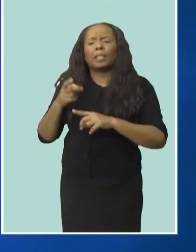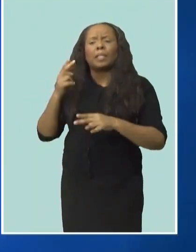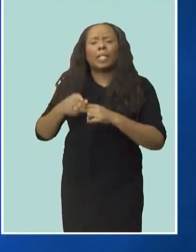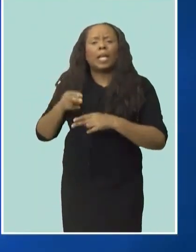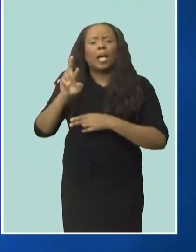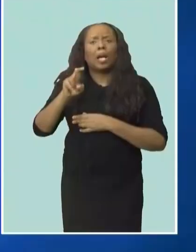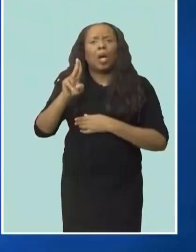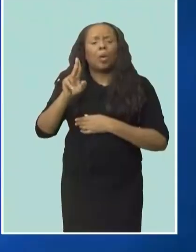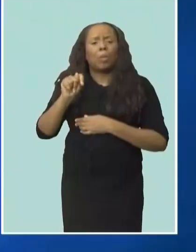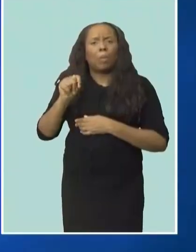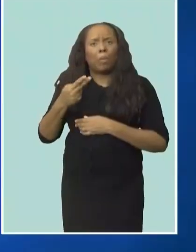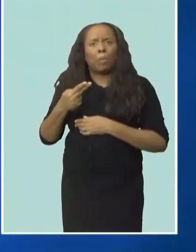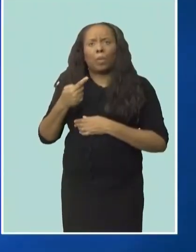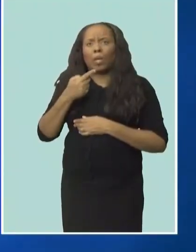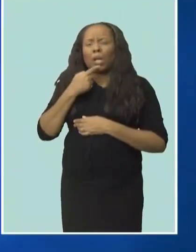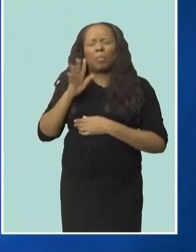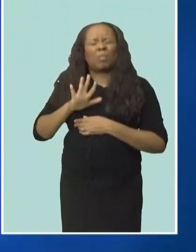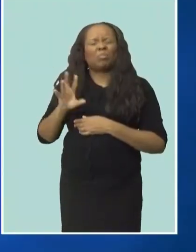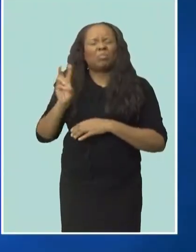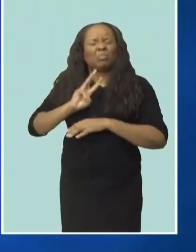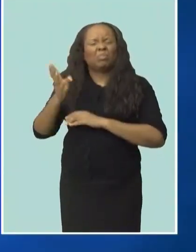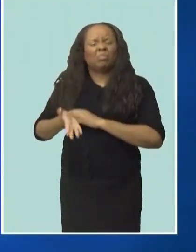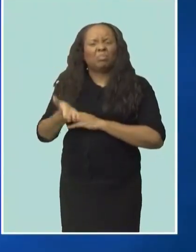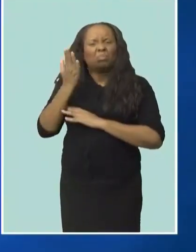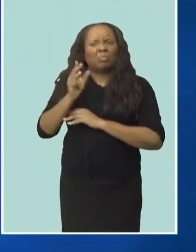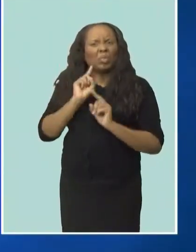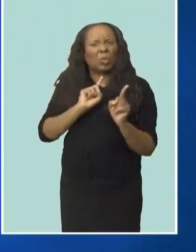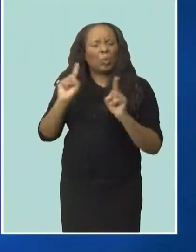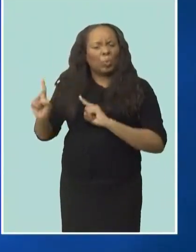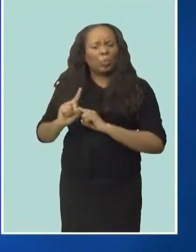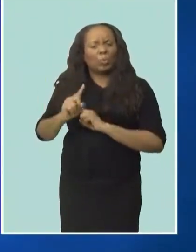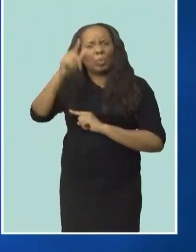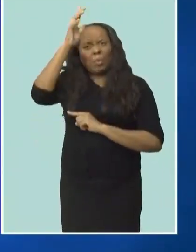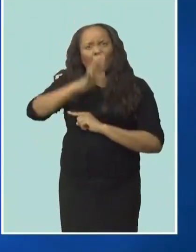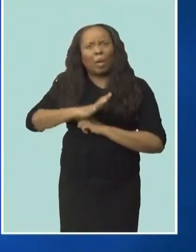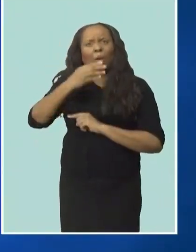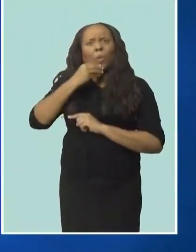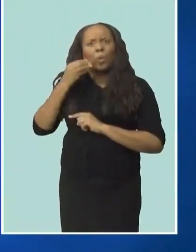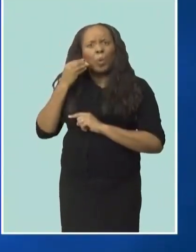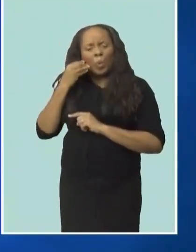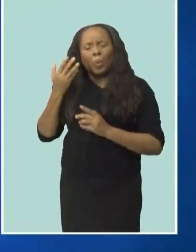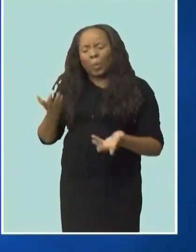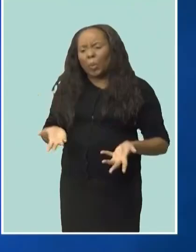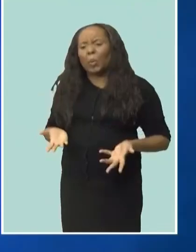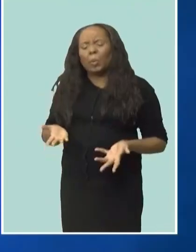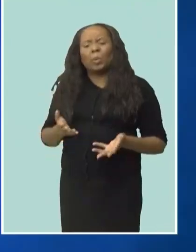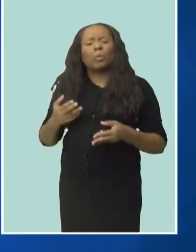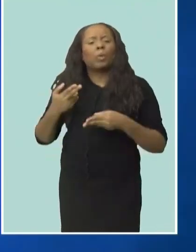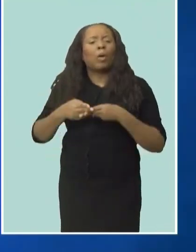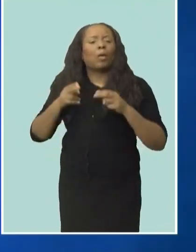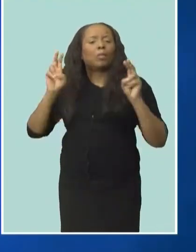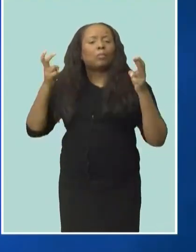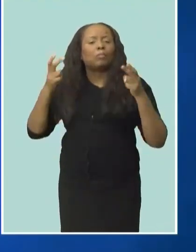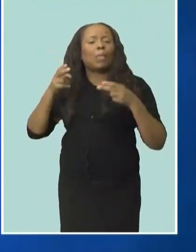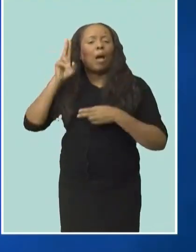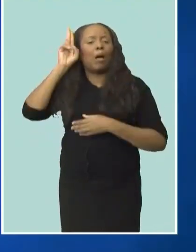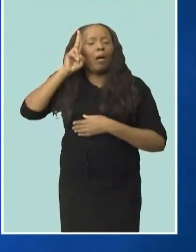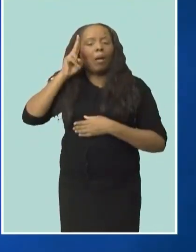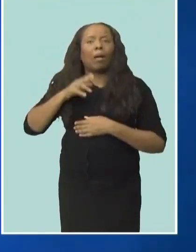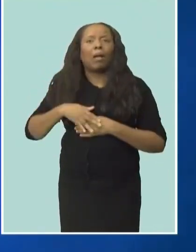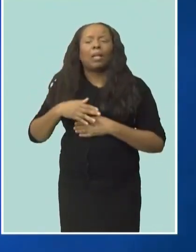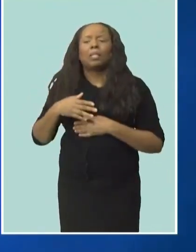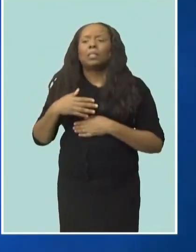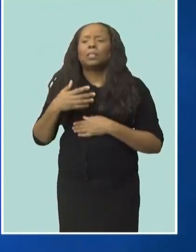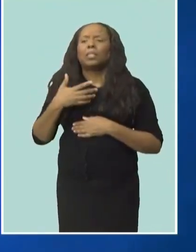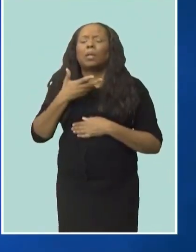Ruth, said just after 6 a.m. she went to the home of the man, affectionately known as Uncle, called out his name